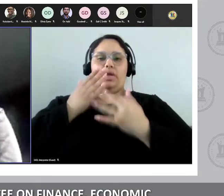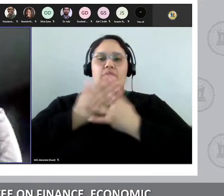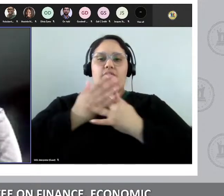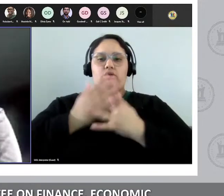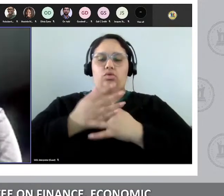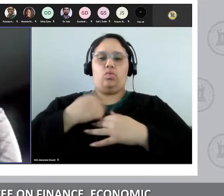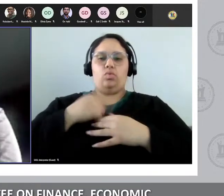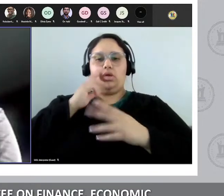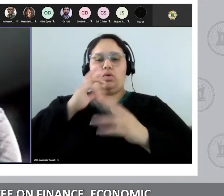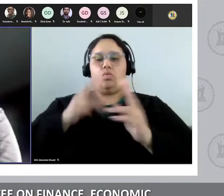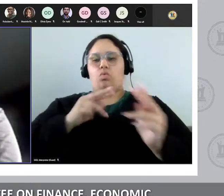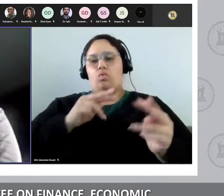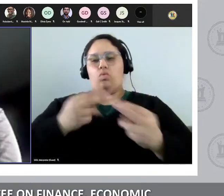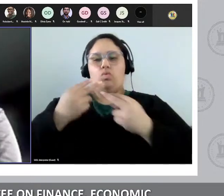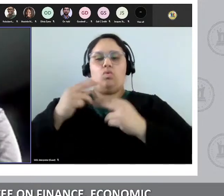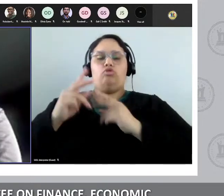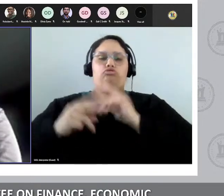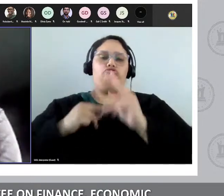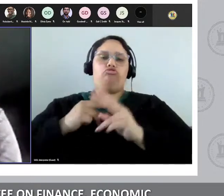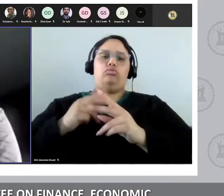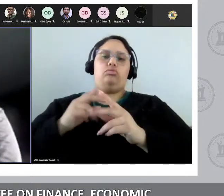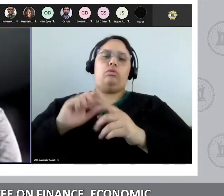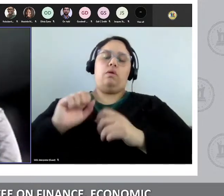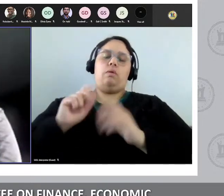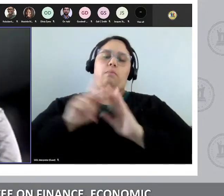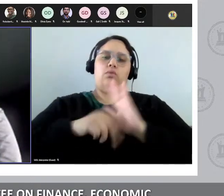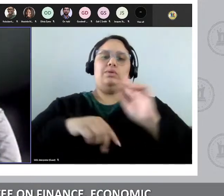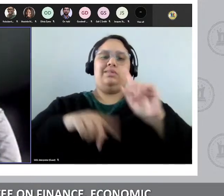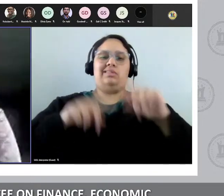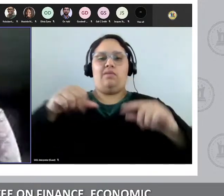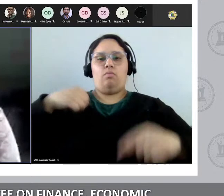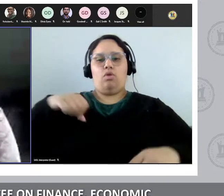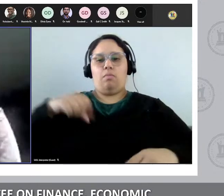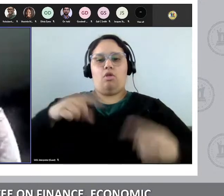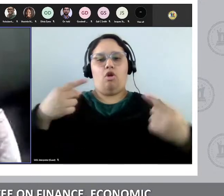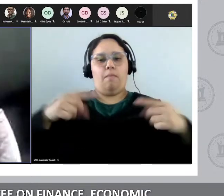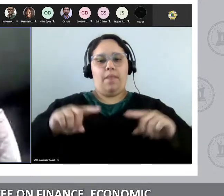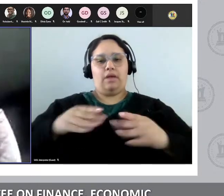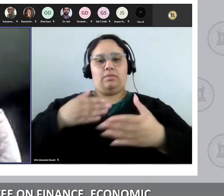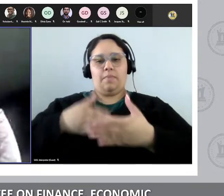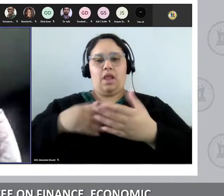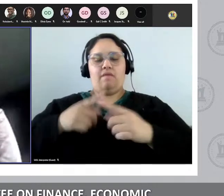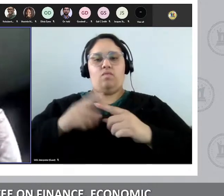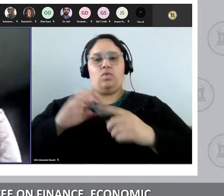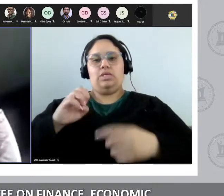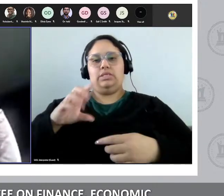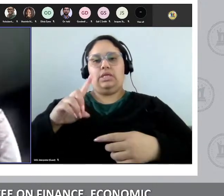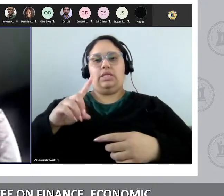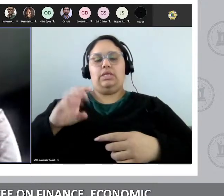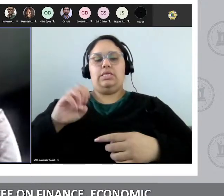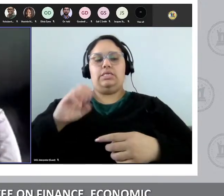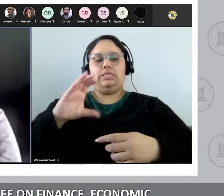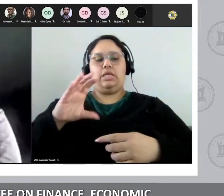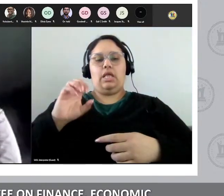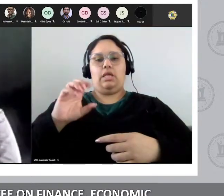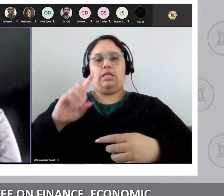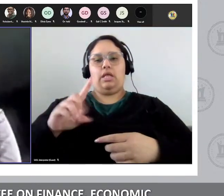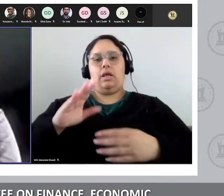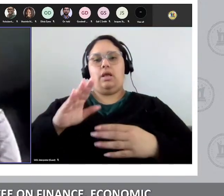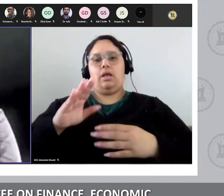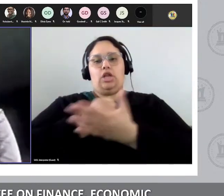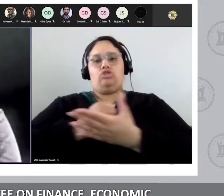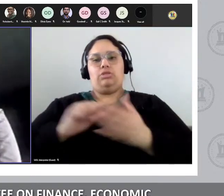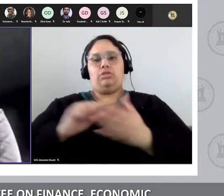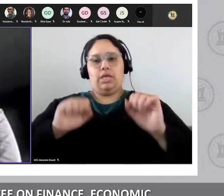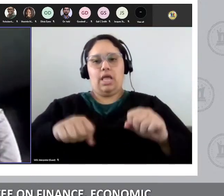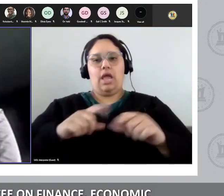the policies, because we highlighted obviously the various municipal compliance barriers for ECDs to become registered. We